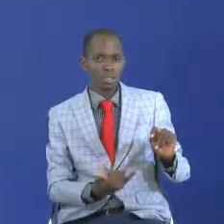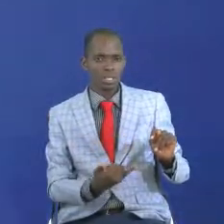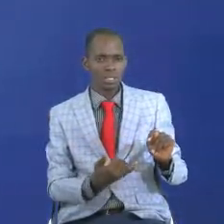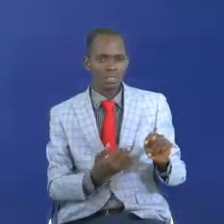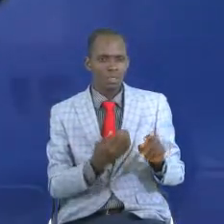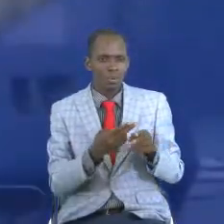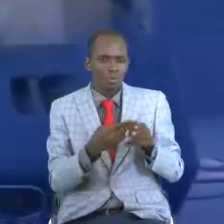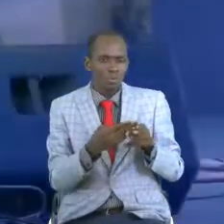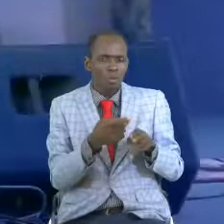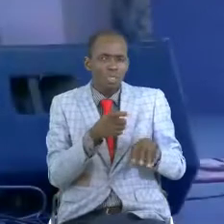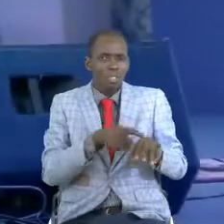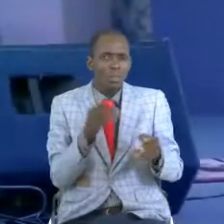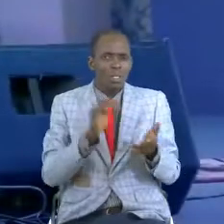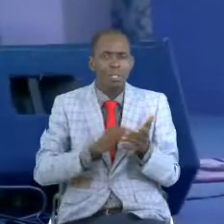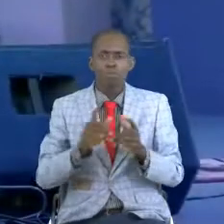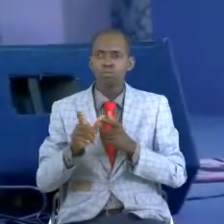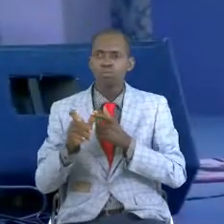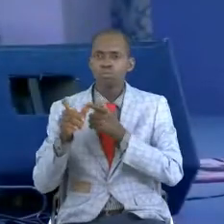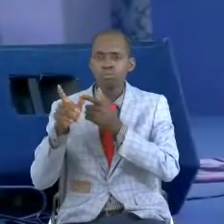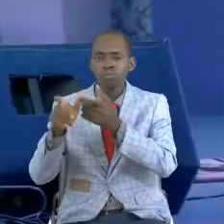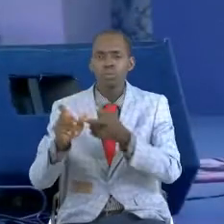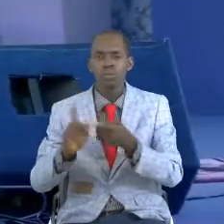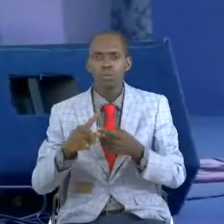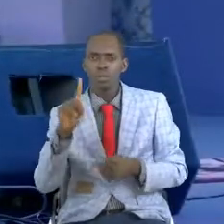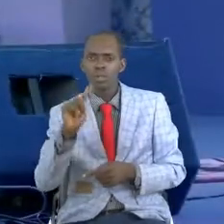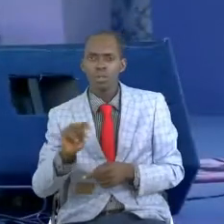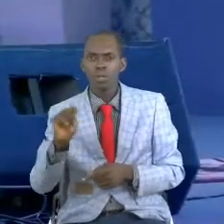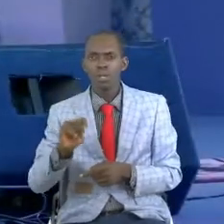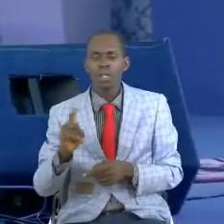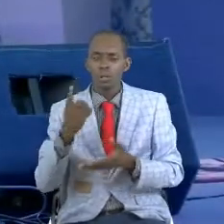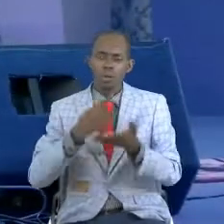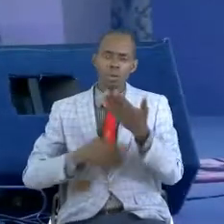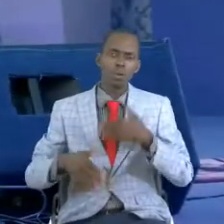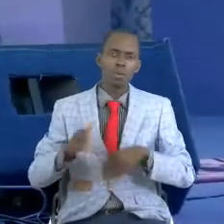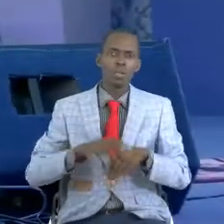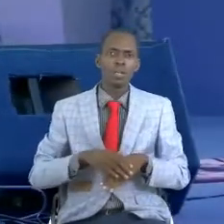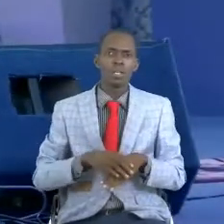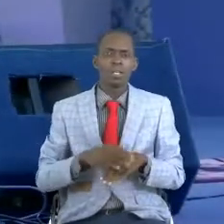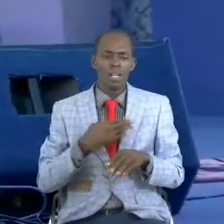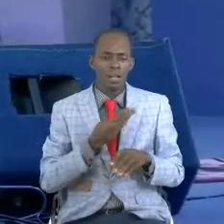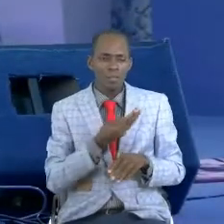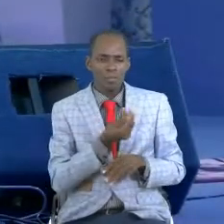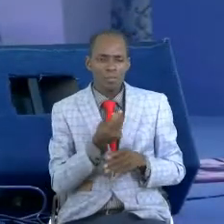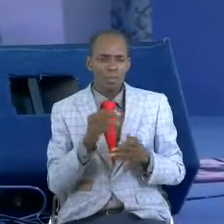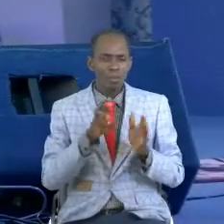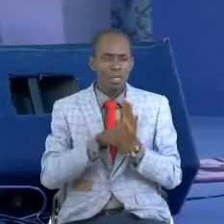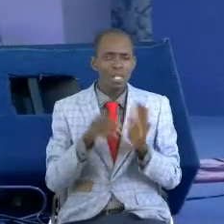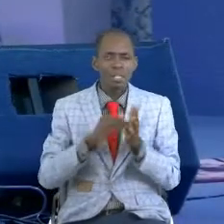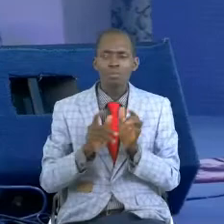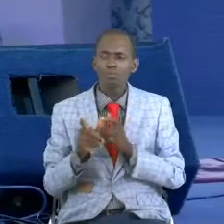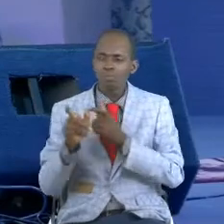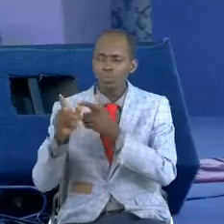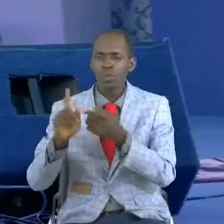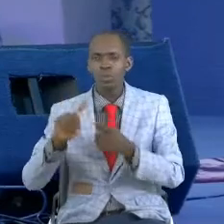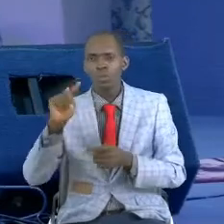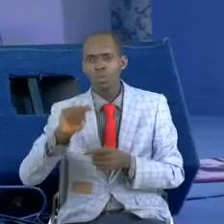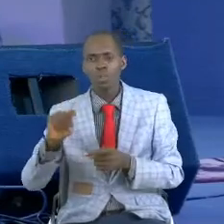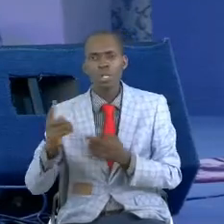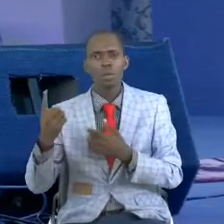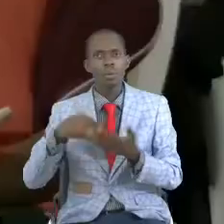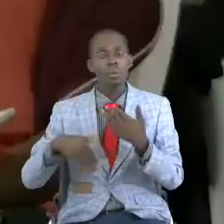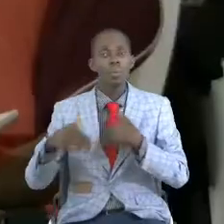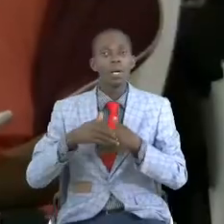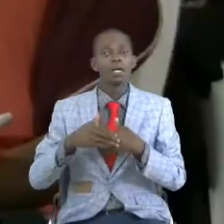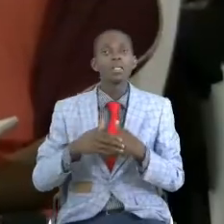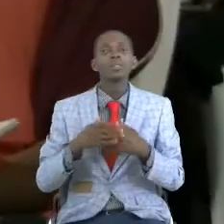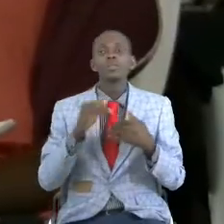again, you're on to the restroom, you come back, and 15 minutes again, you're on, and you come back. Solution has